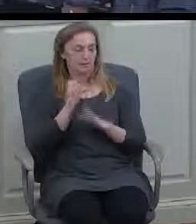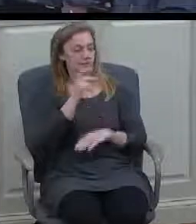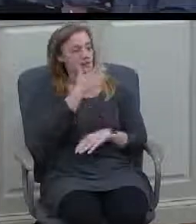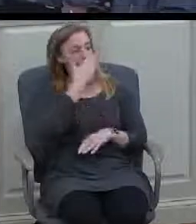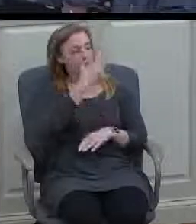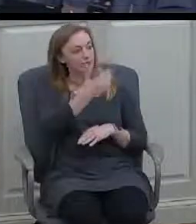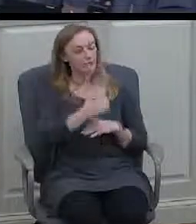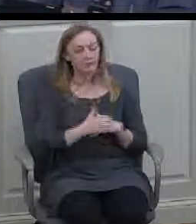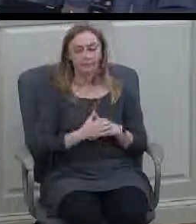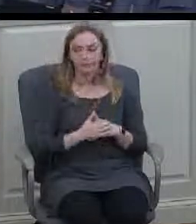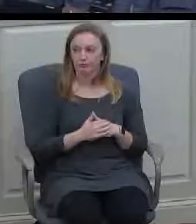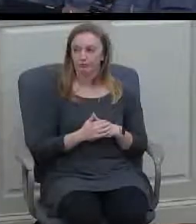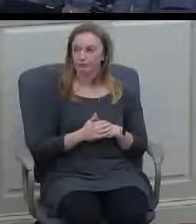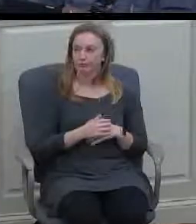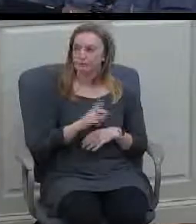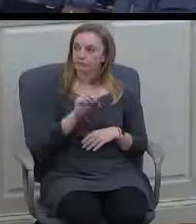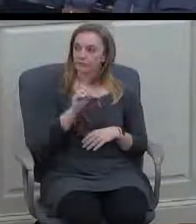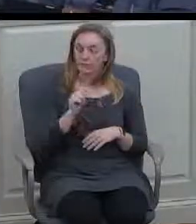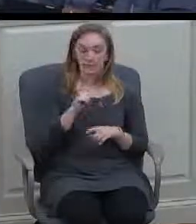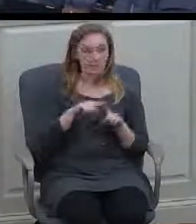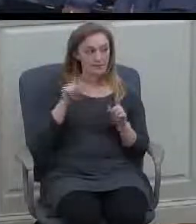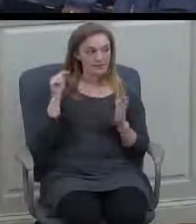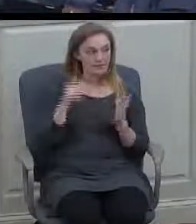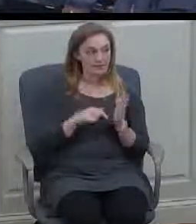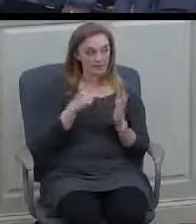welcome. But this is for the live auction.